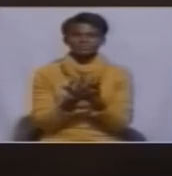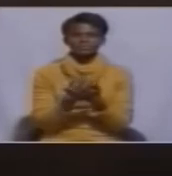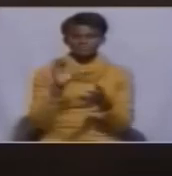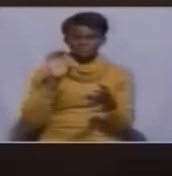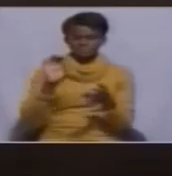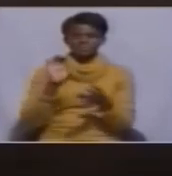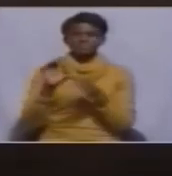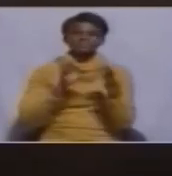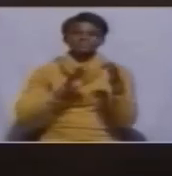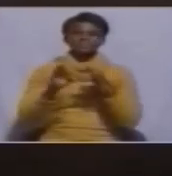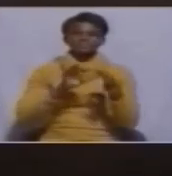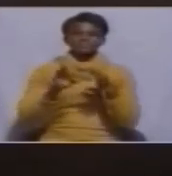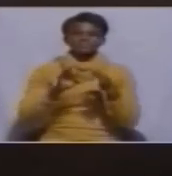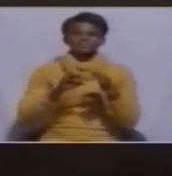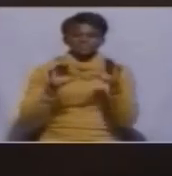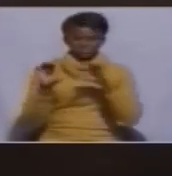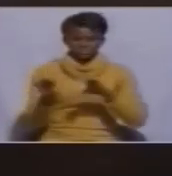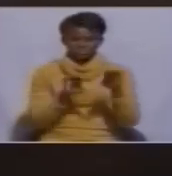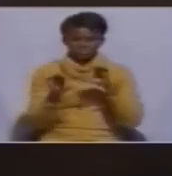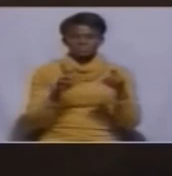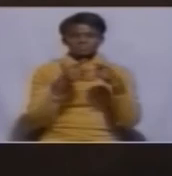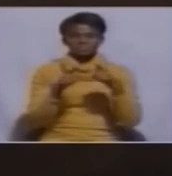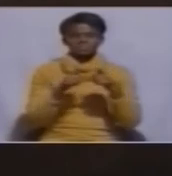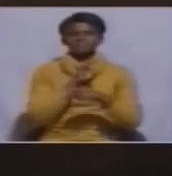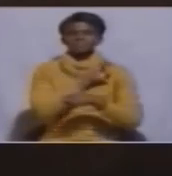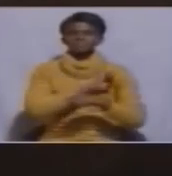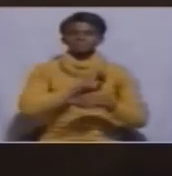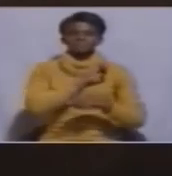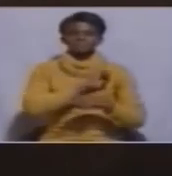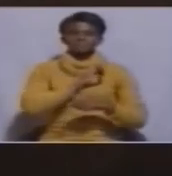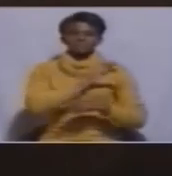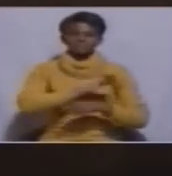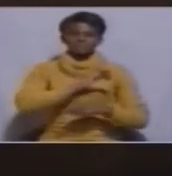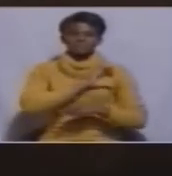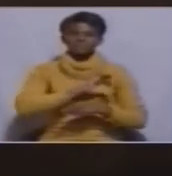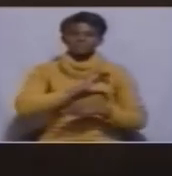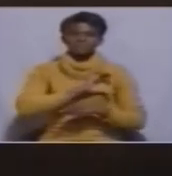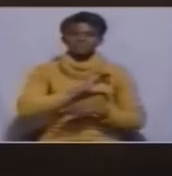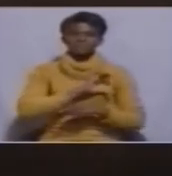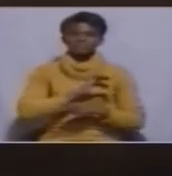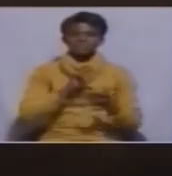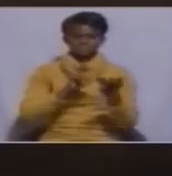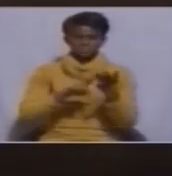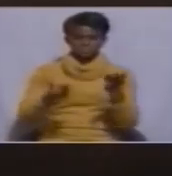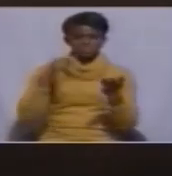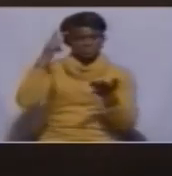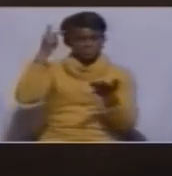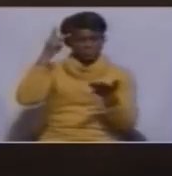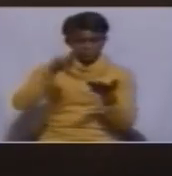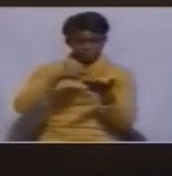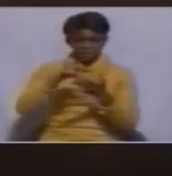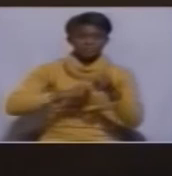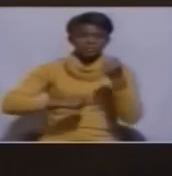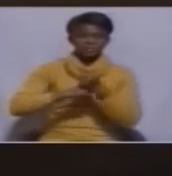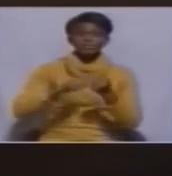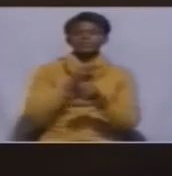C states that acts contrary to a prescribed code of conduct. D resigns from a political party which sponsored the